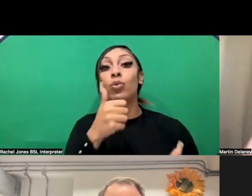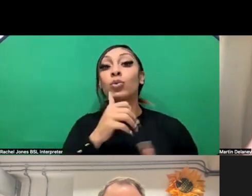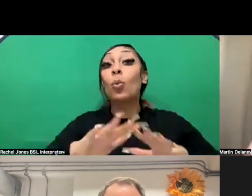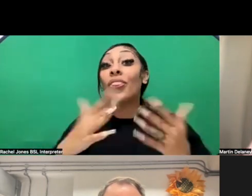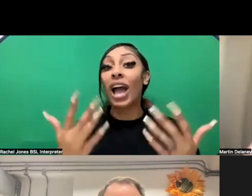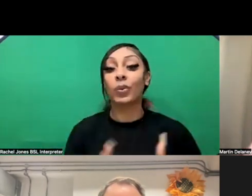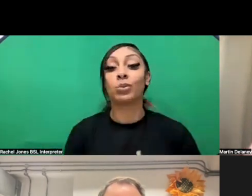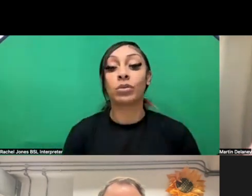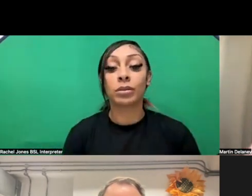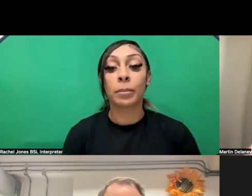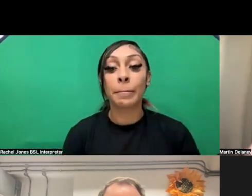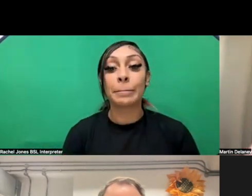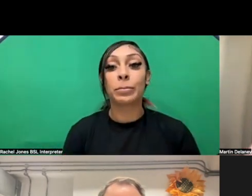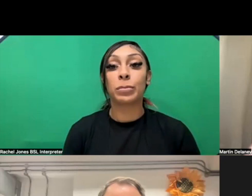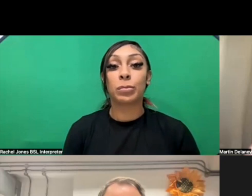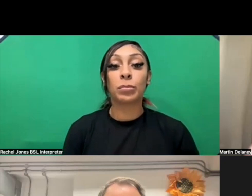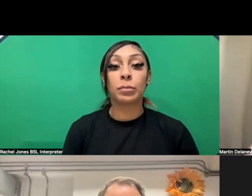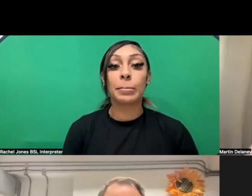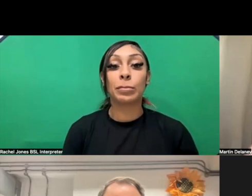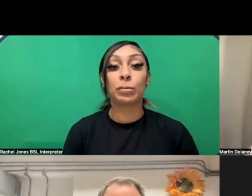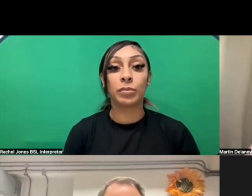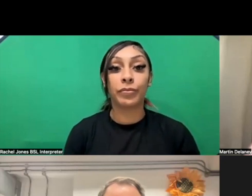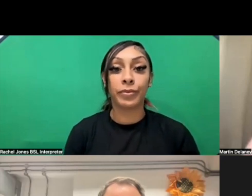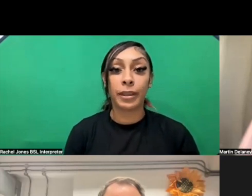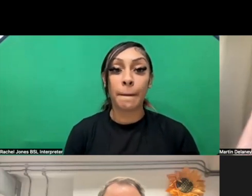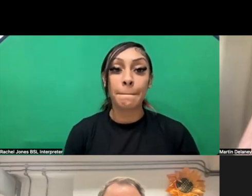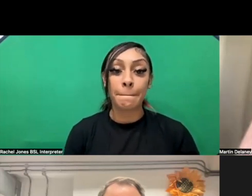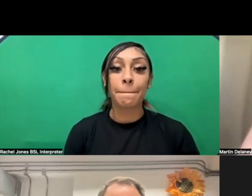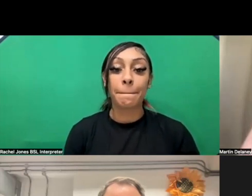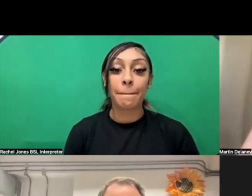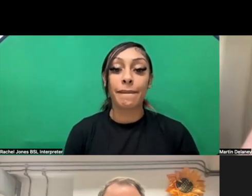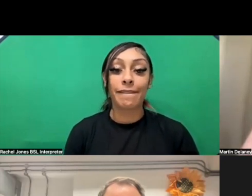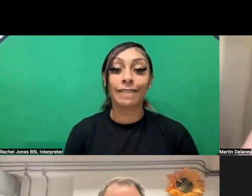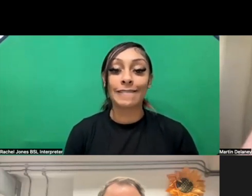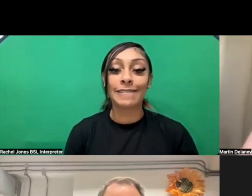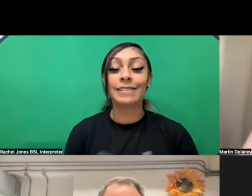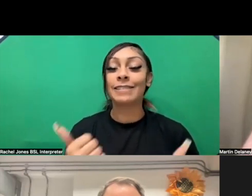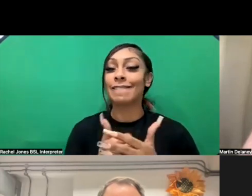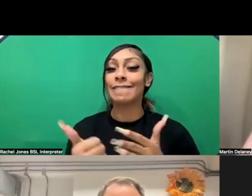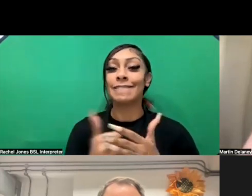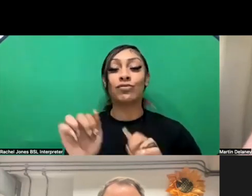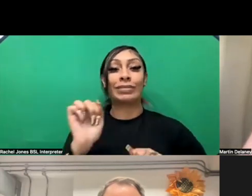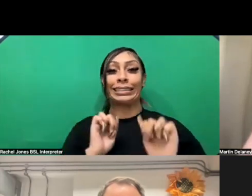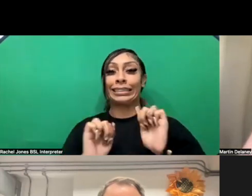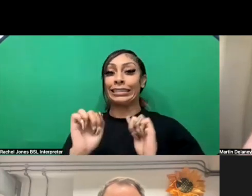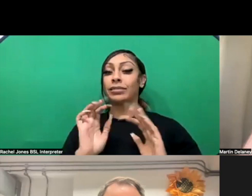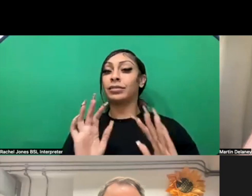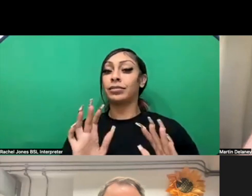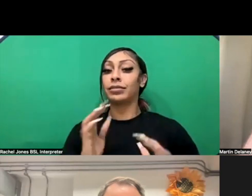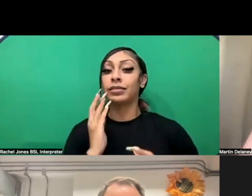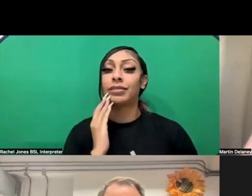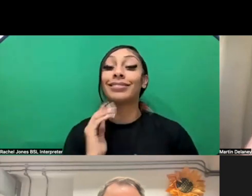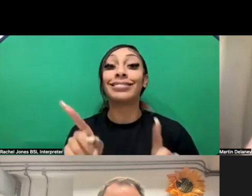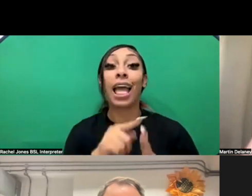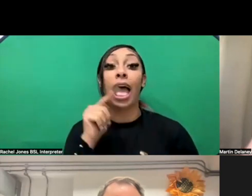want to make. I want to do that too, and I have to often resist that temptation. But at the same time, I have to